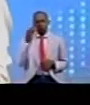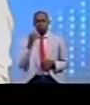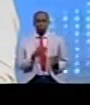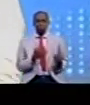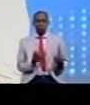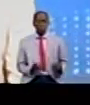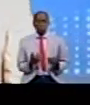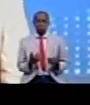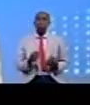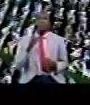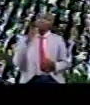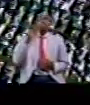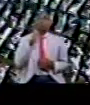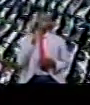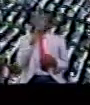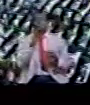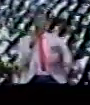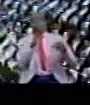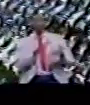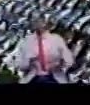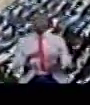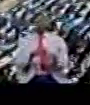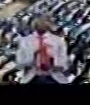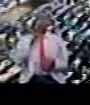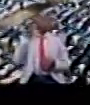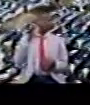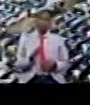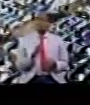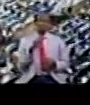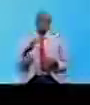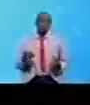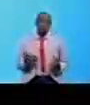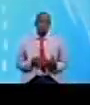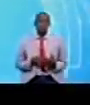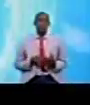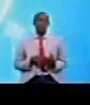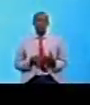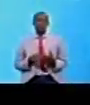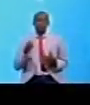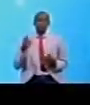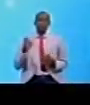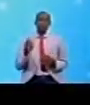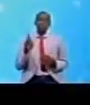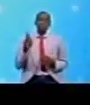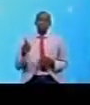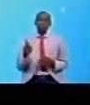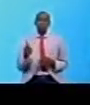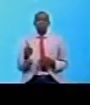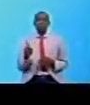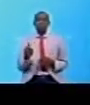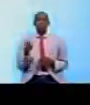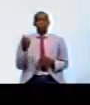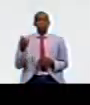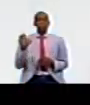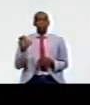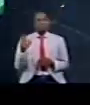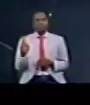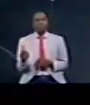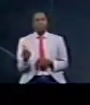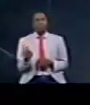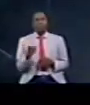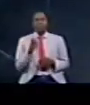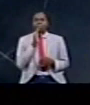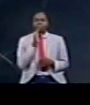of God. Such arrogant, such implacable wife. Such heady